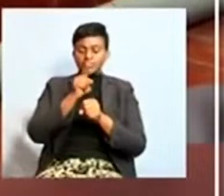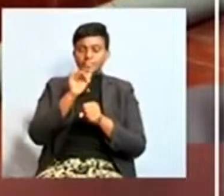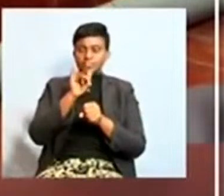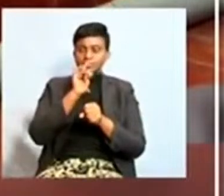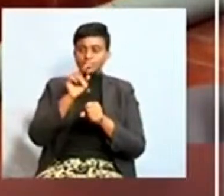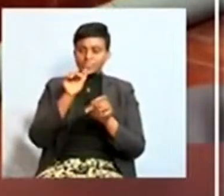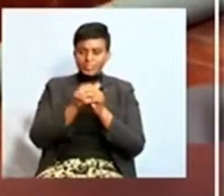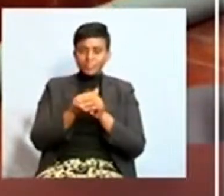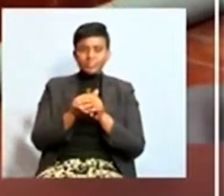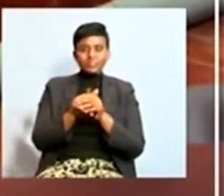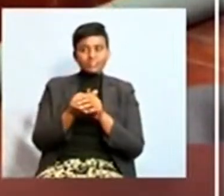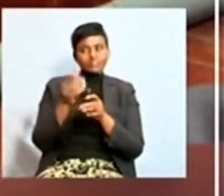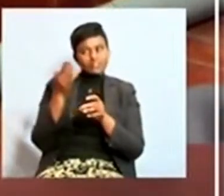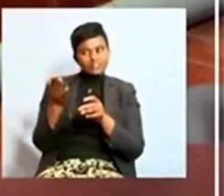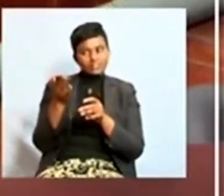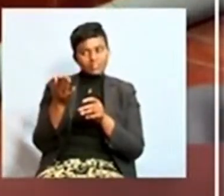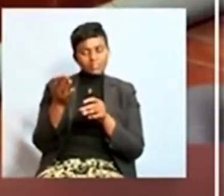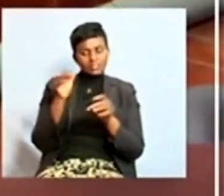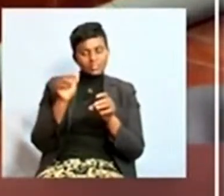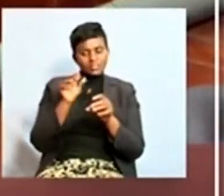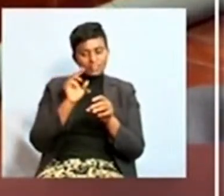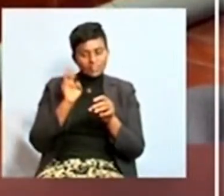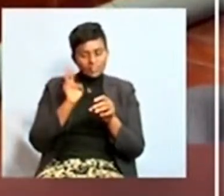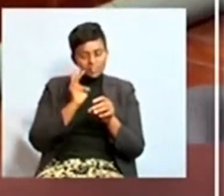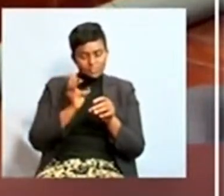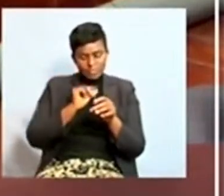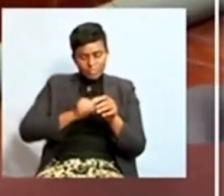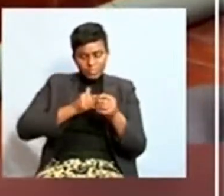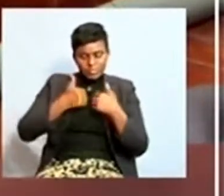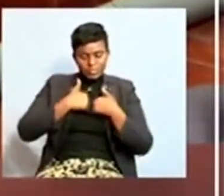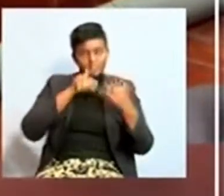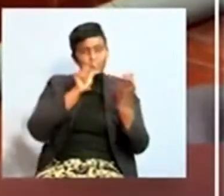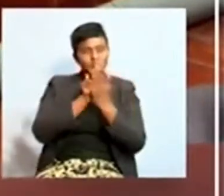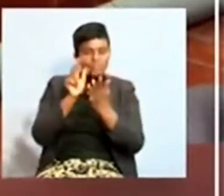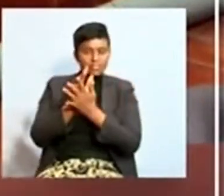in as much as we may have ratified